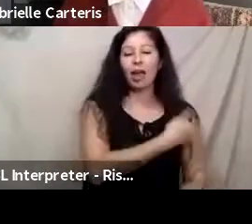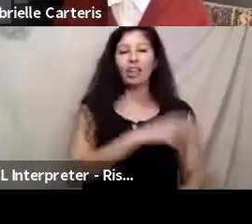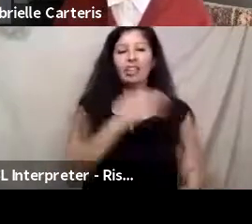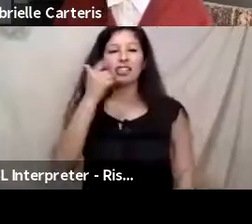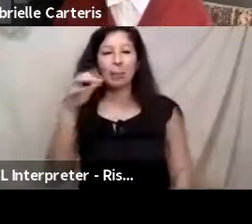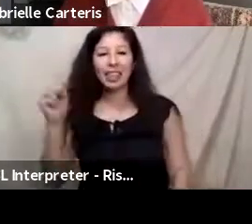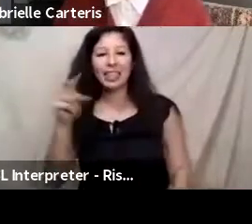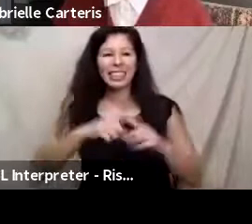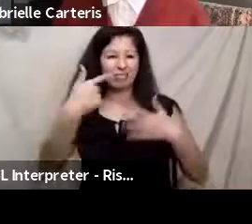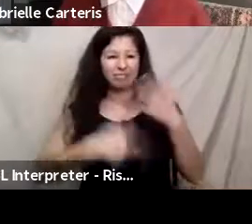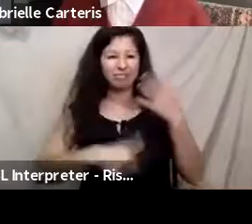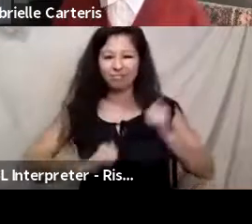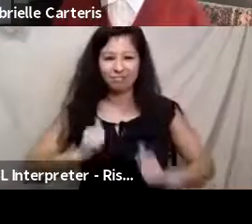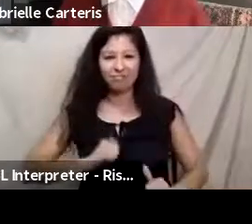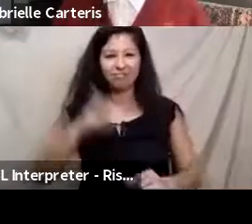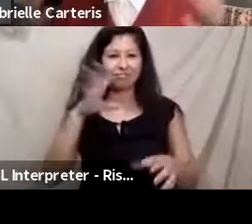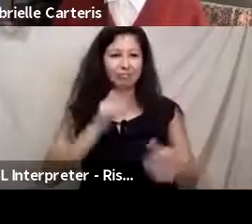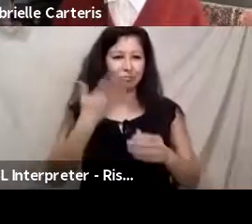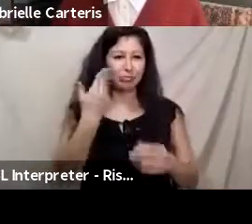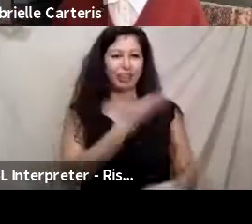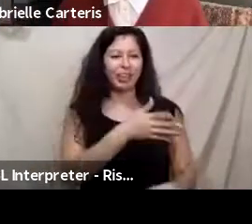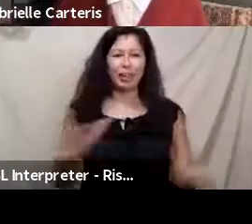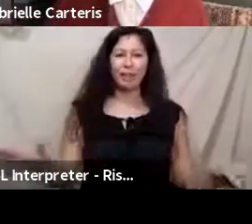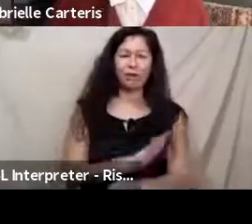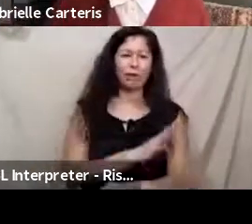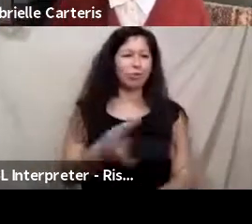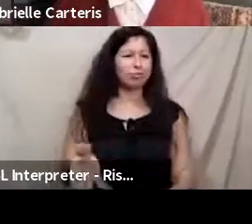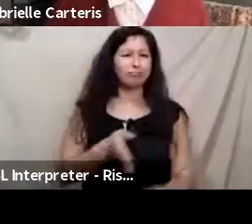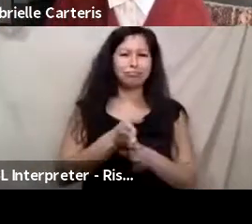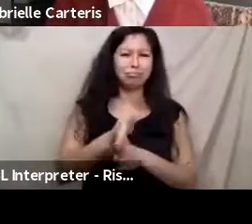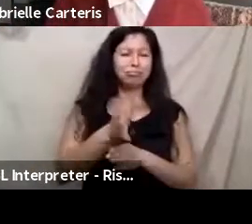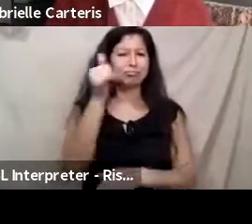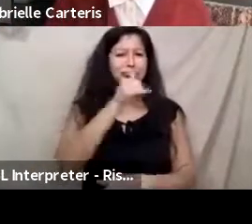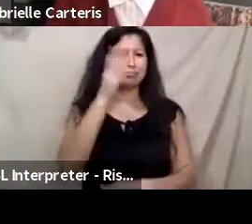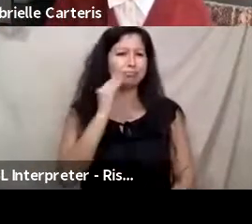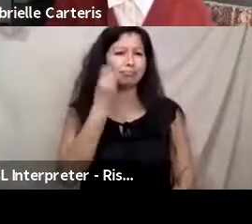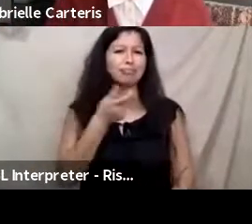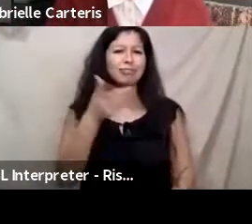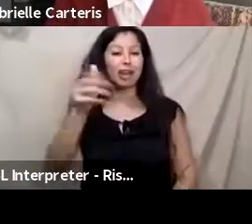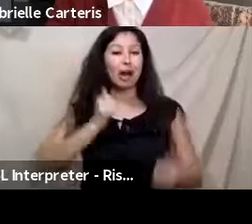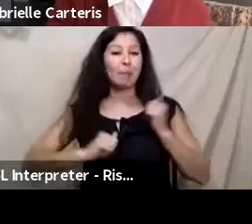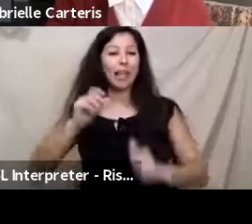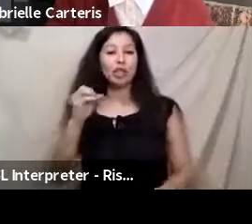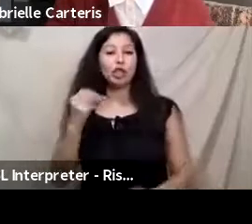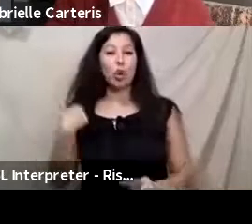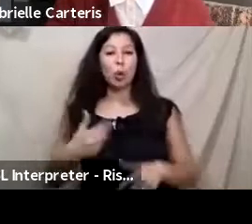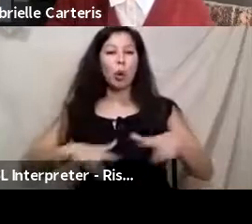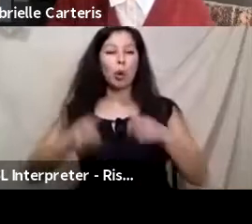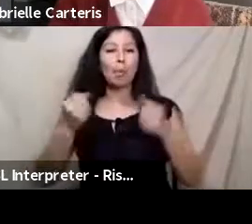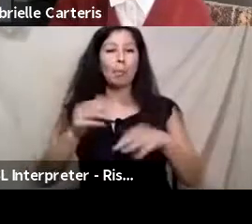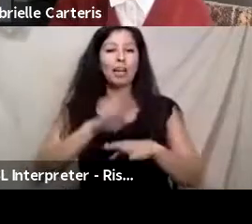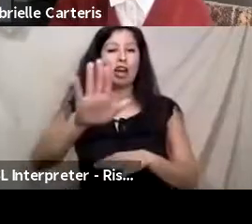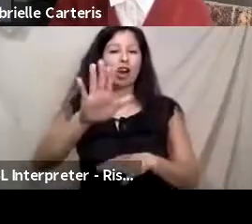Goliath. Very, very full career. Her play, And So We Walked, based on retracing her